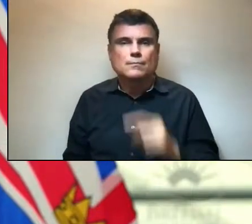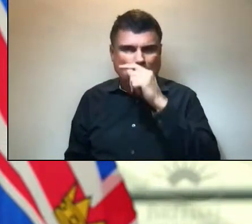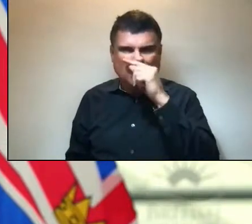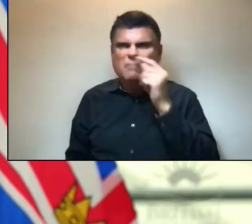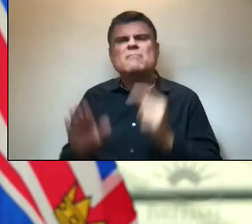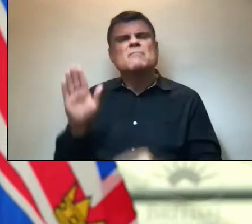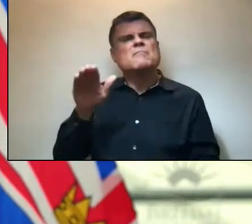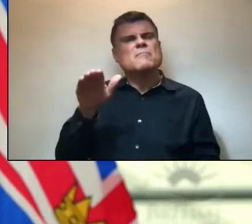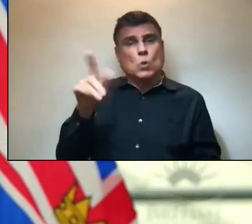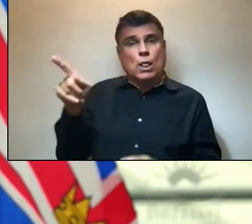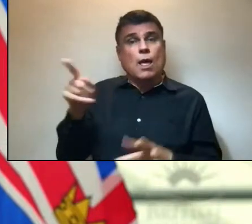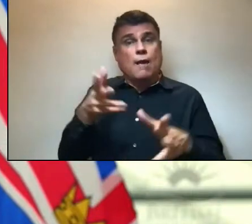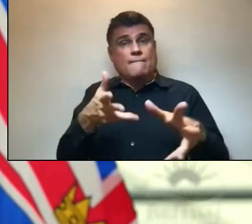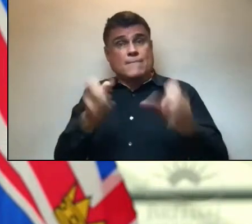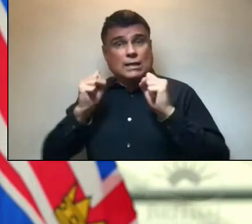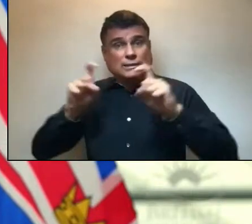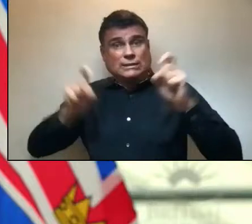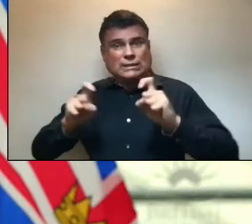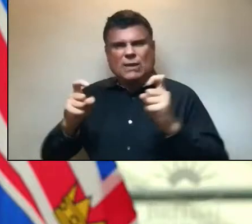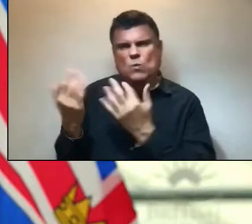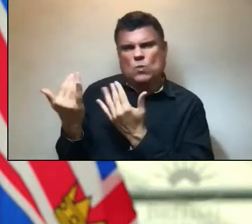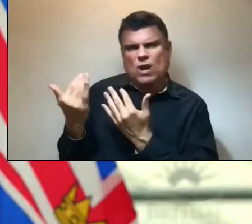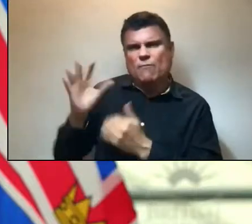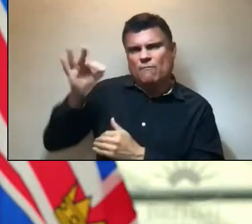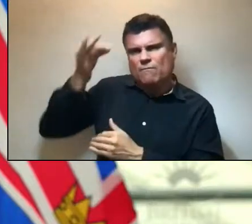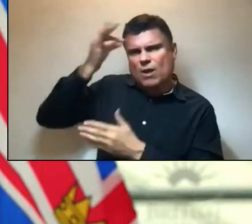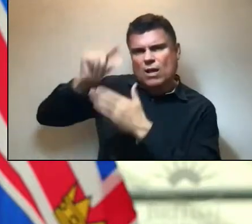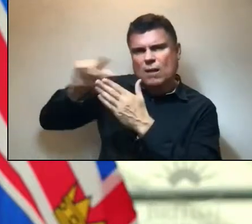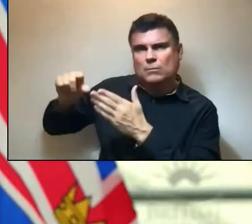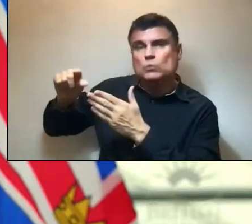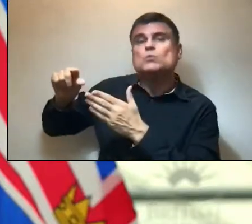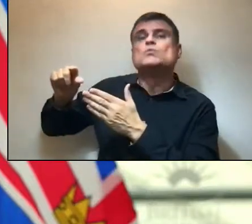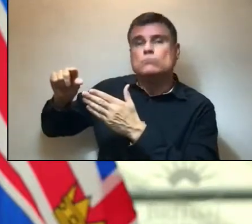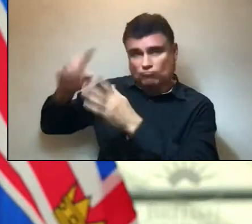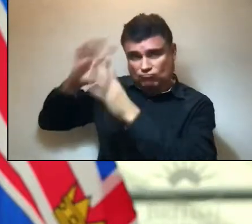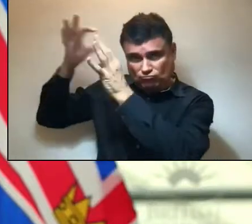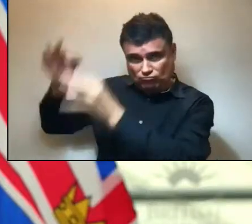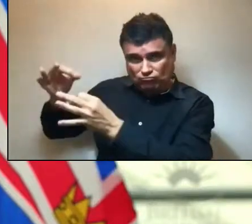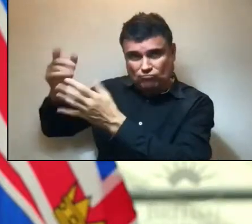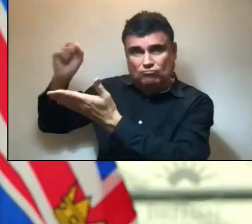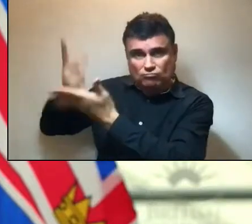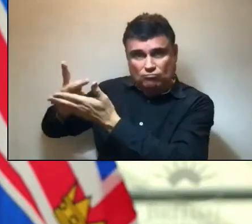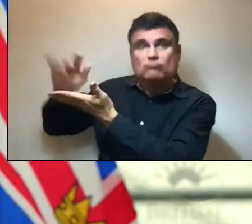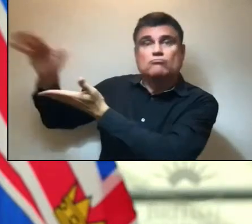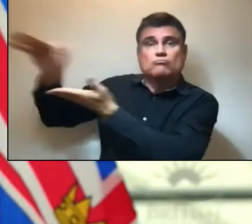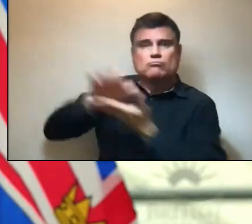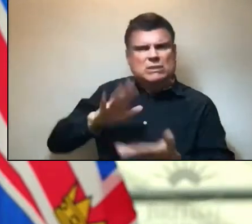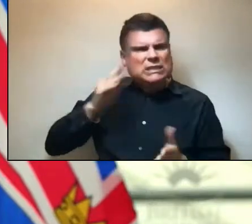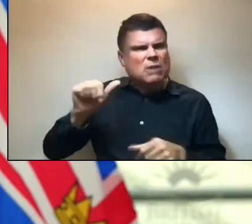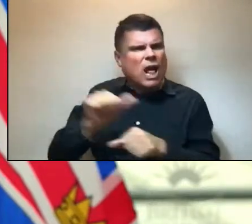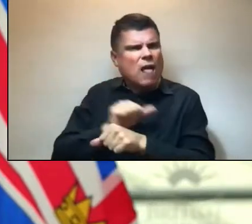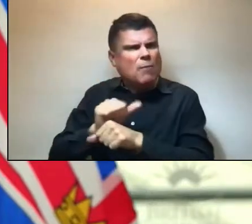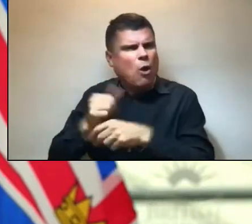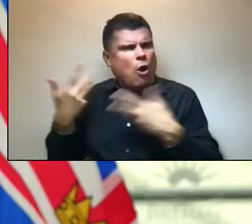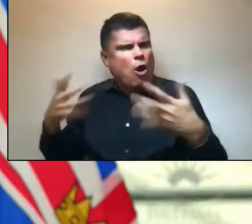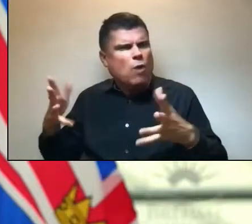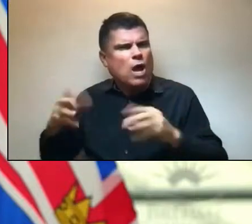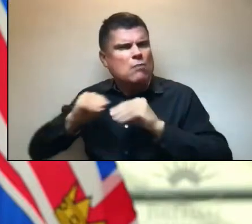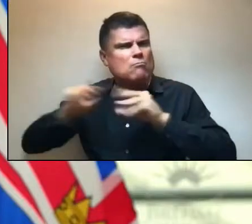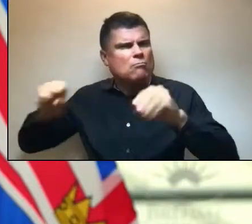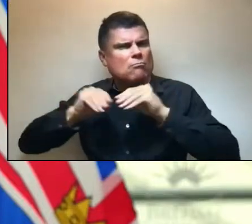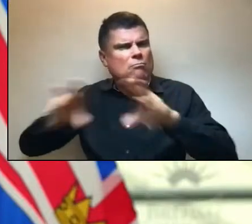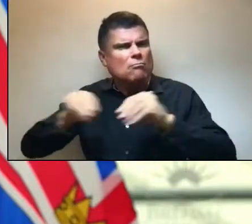make rapid test kits widely available. Why BC is not making this free rapid